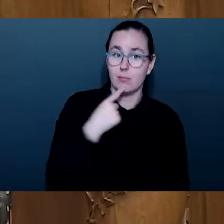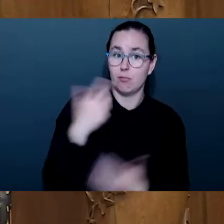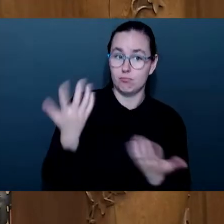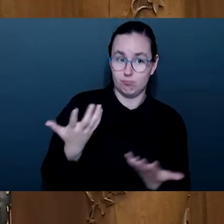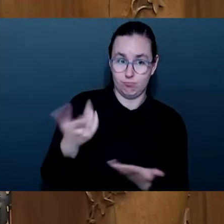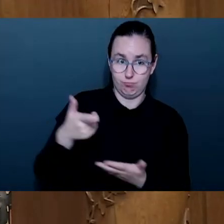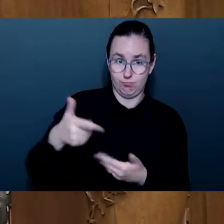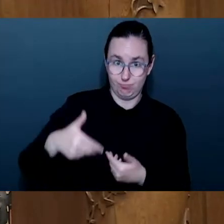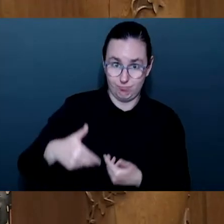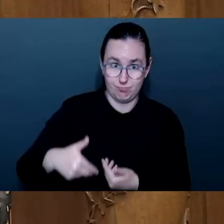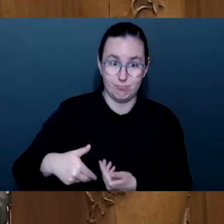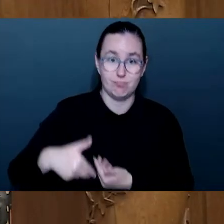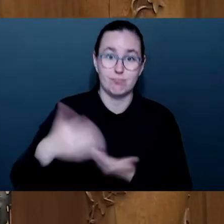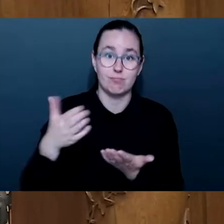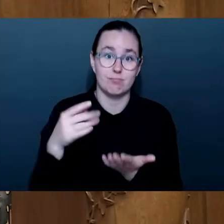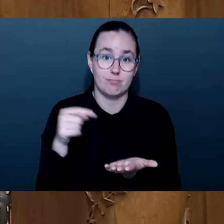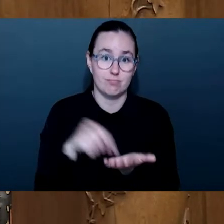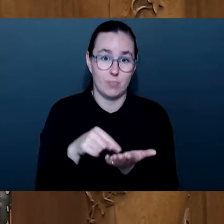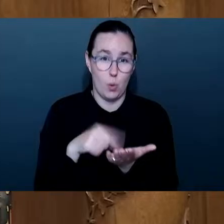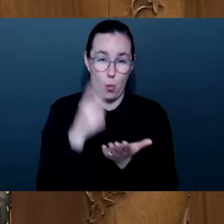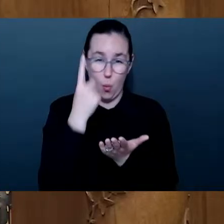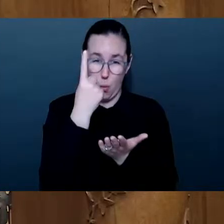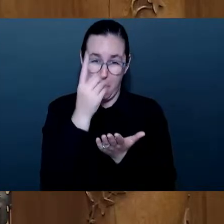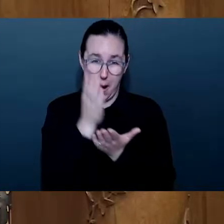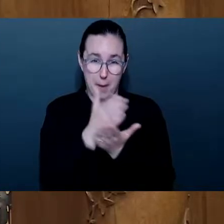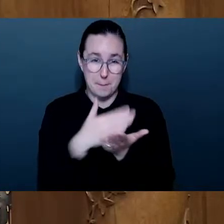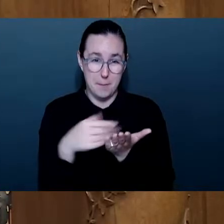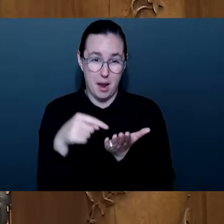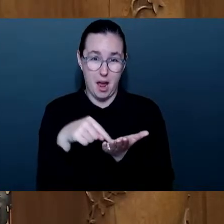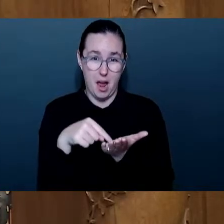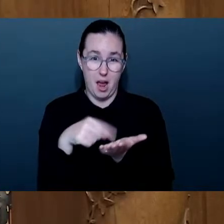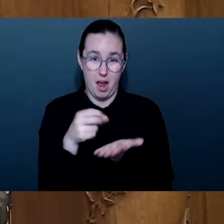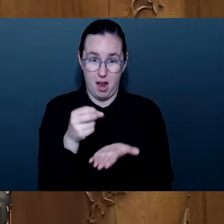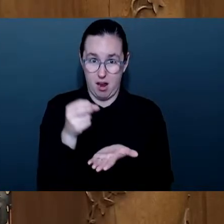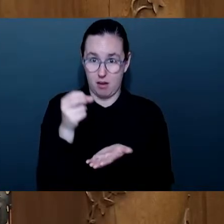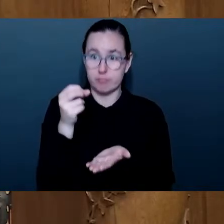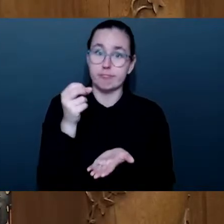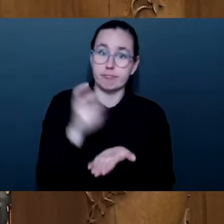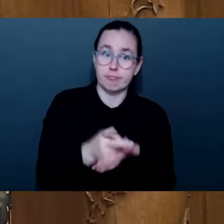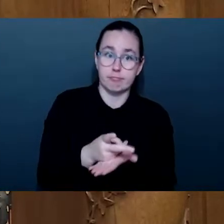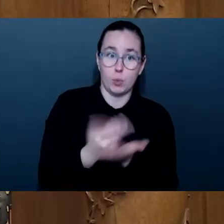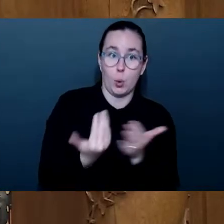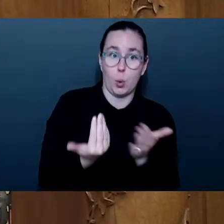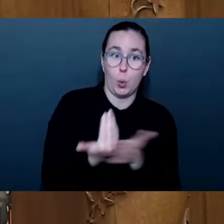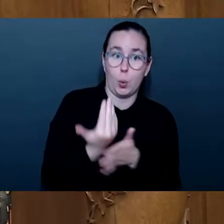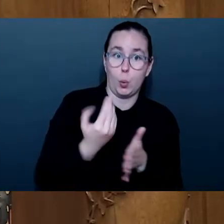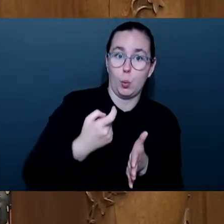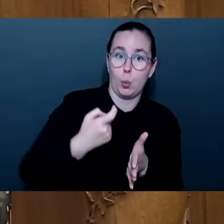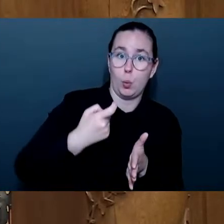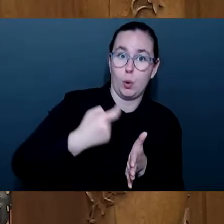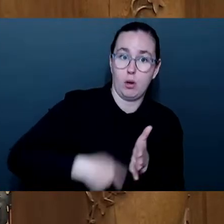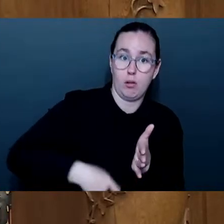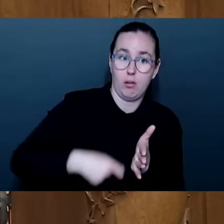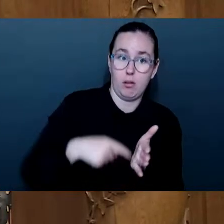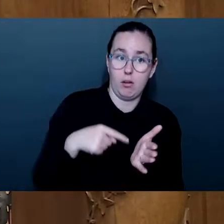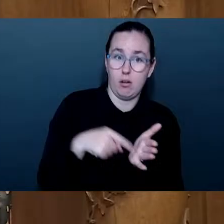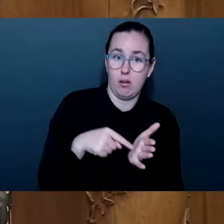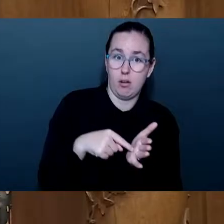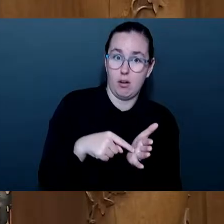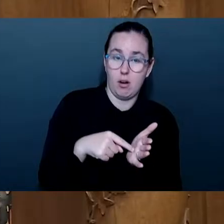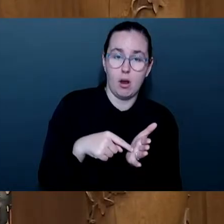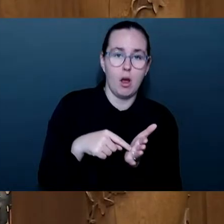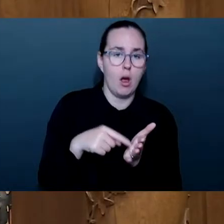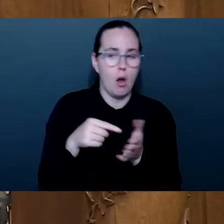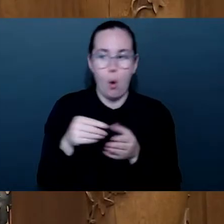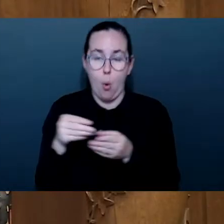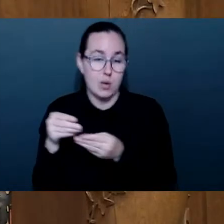and distinct charge to the effectively imposed on public money. A royal recommendation is required